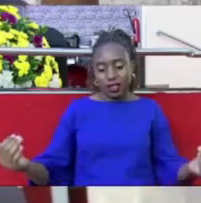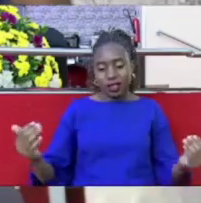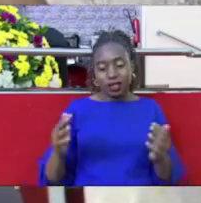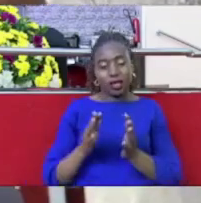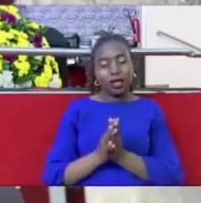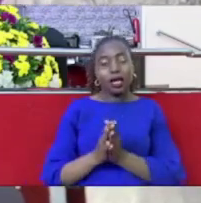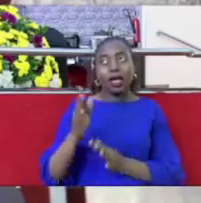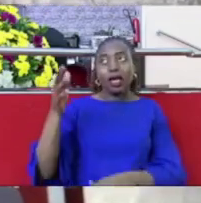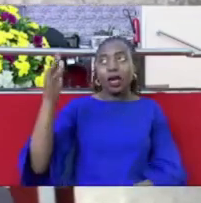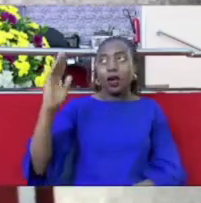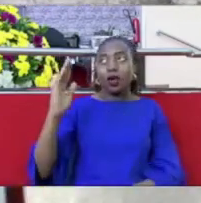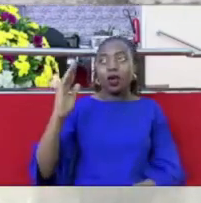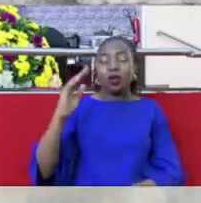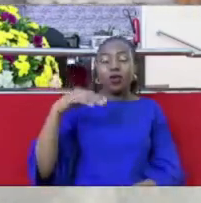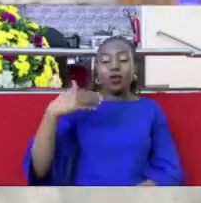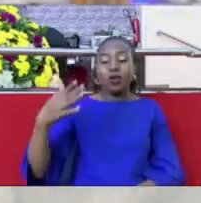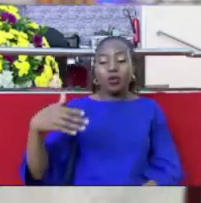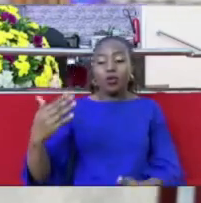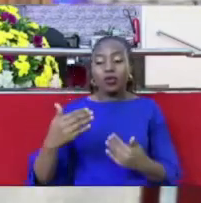God always have three answers.